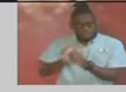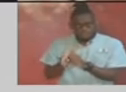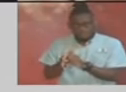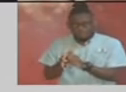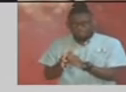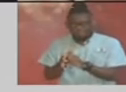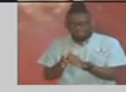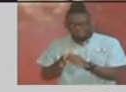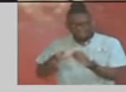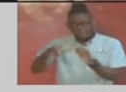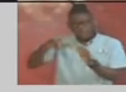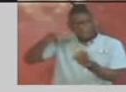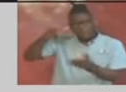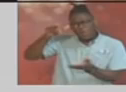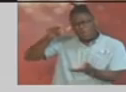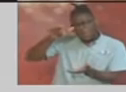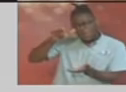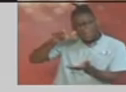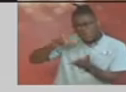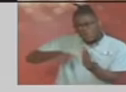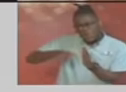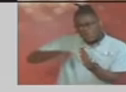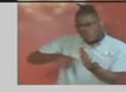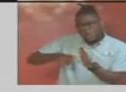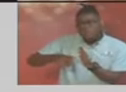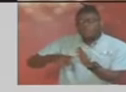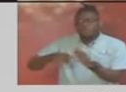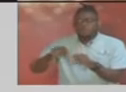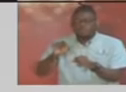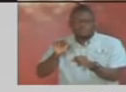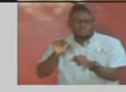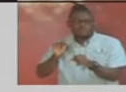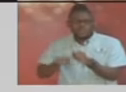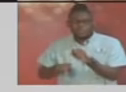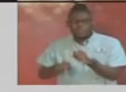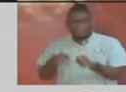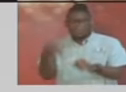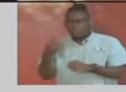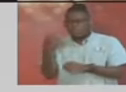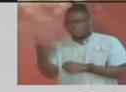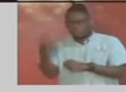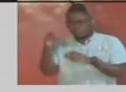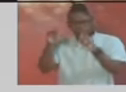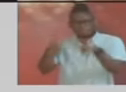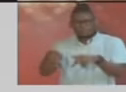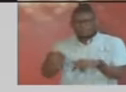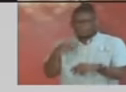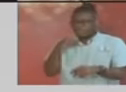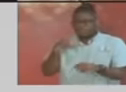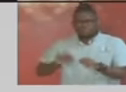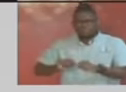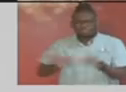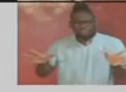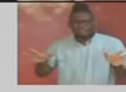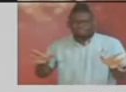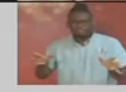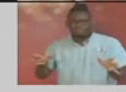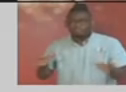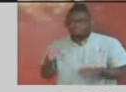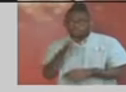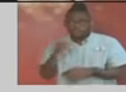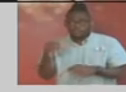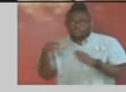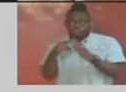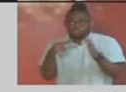low that we are able to maintain that sort of scenario happening, and that the public health measures that are in place in the schools have